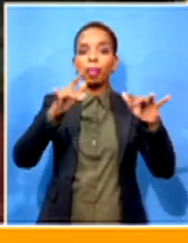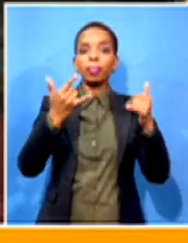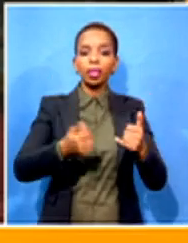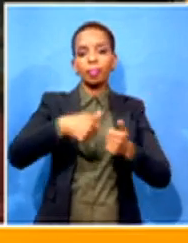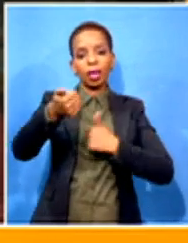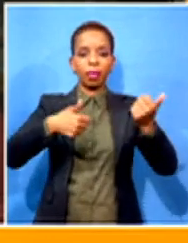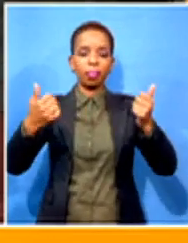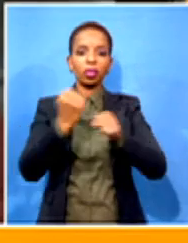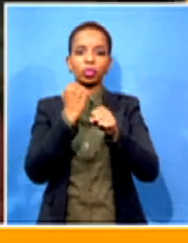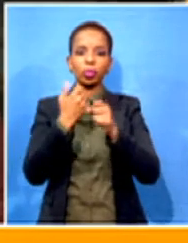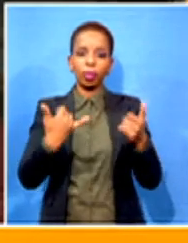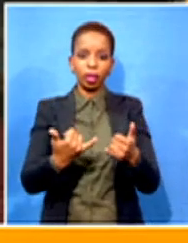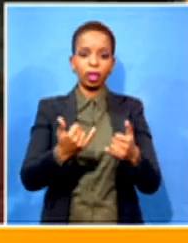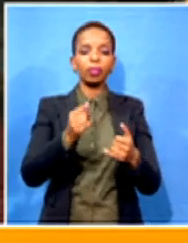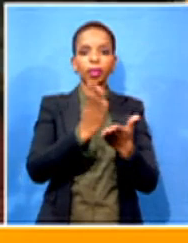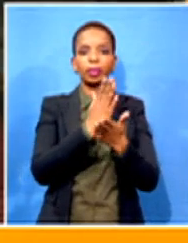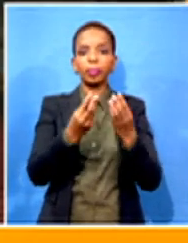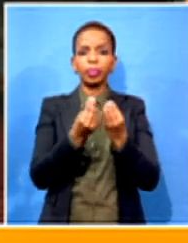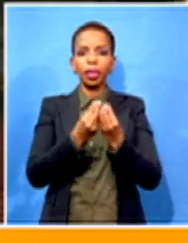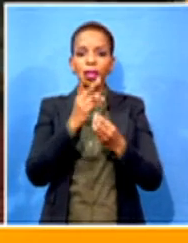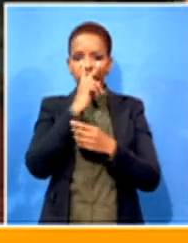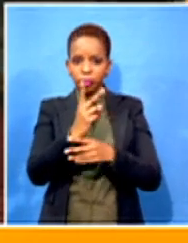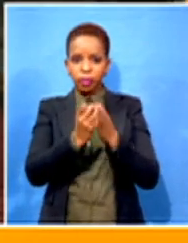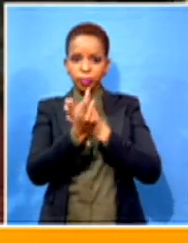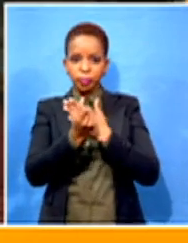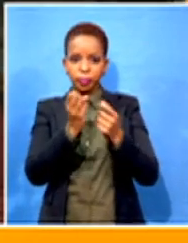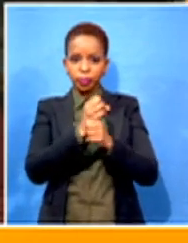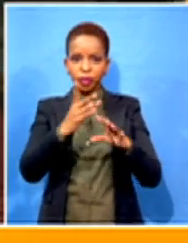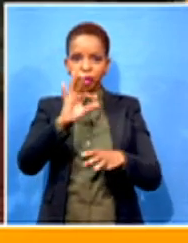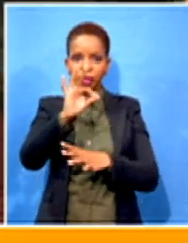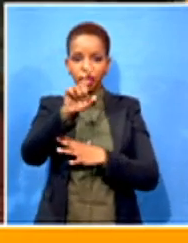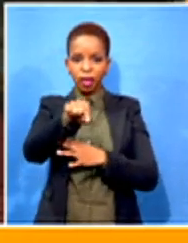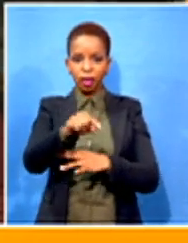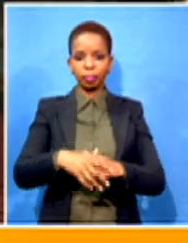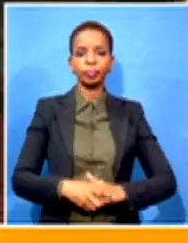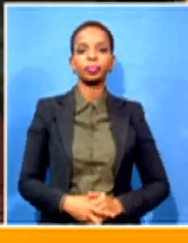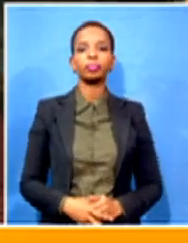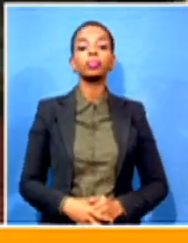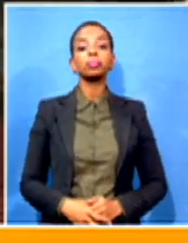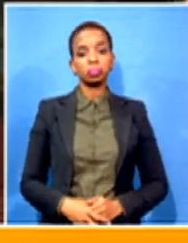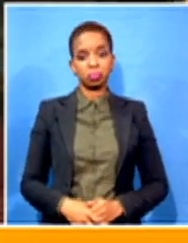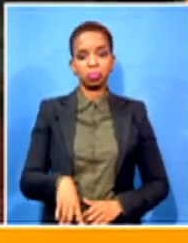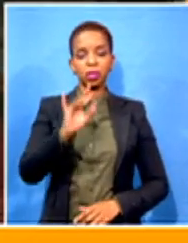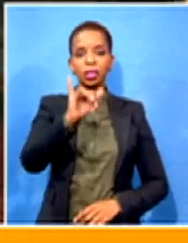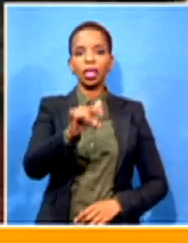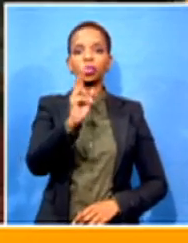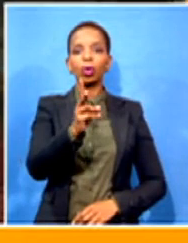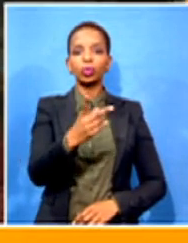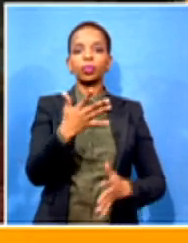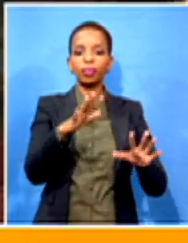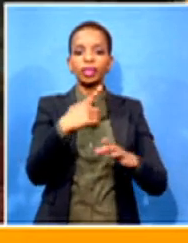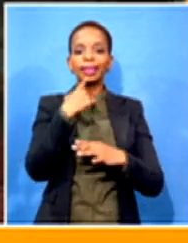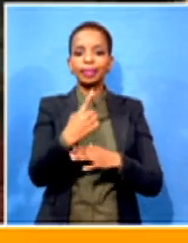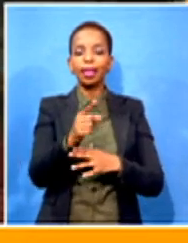of work. So these are just some of the guidelines that are going to be happening from Monday. You know, they spoke to that as well, saying that, of course, you want people